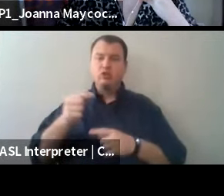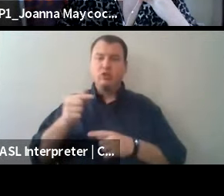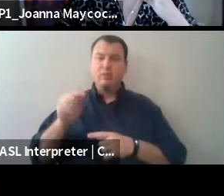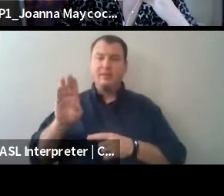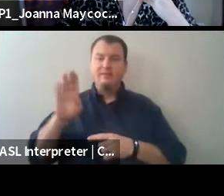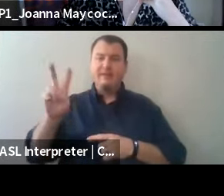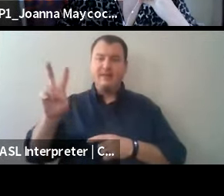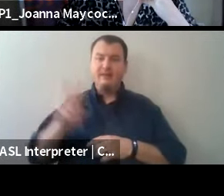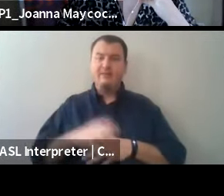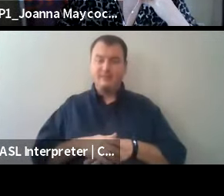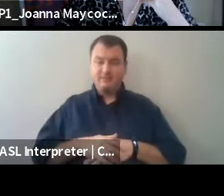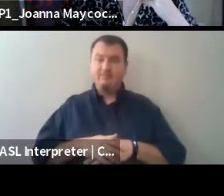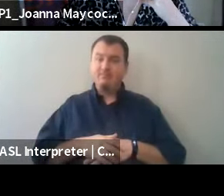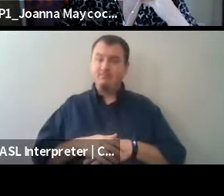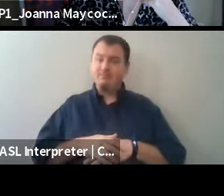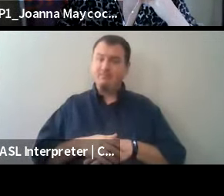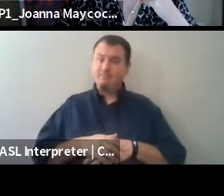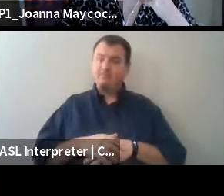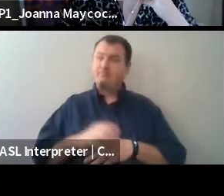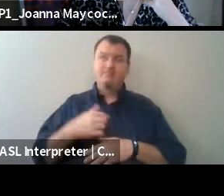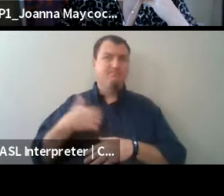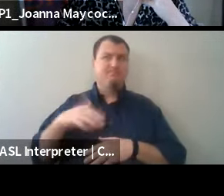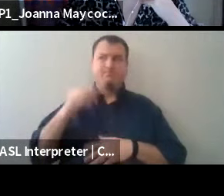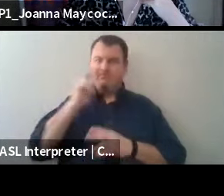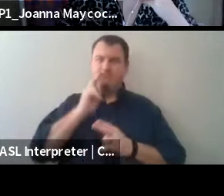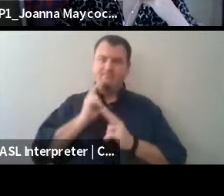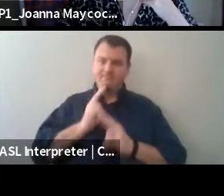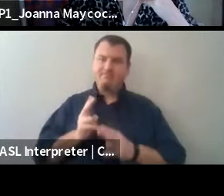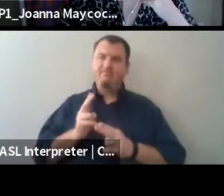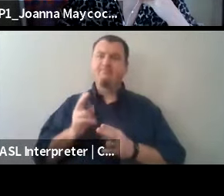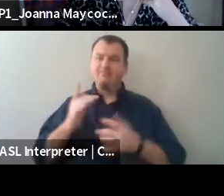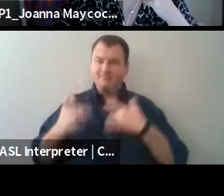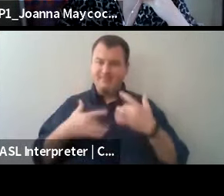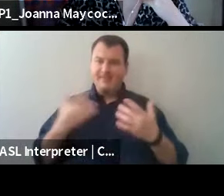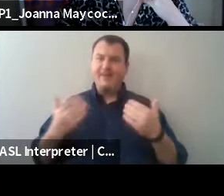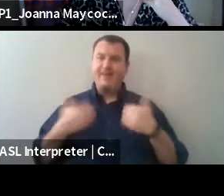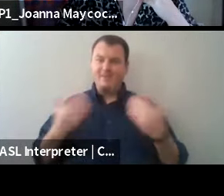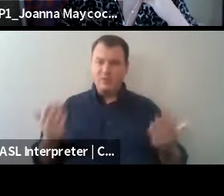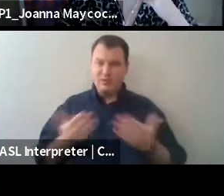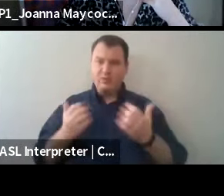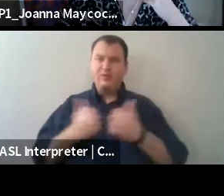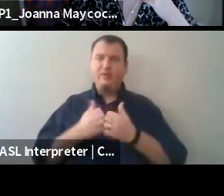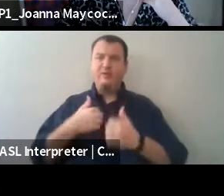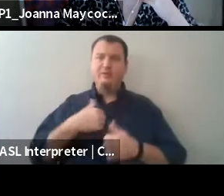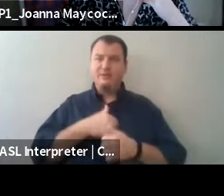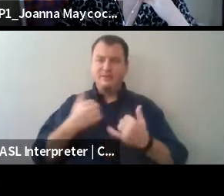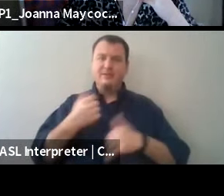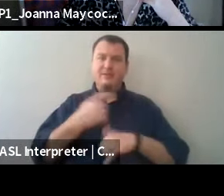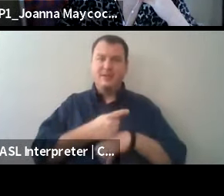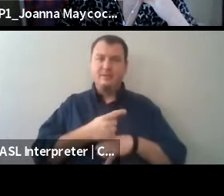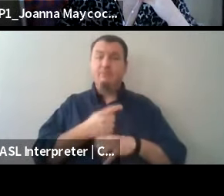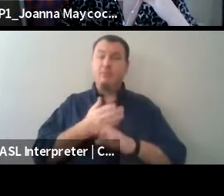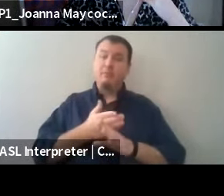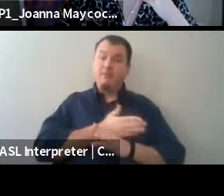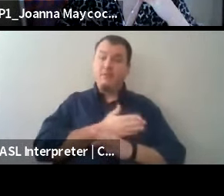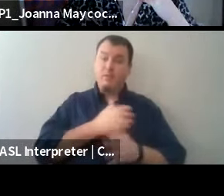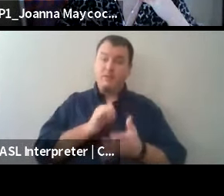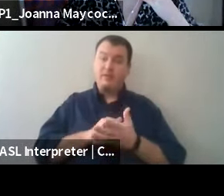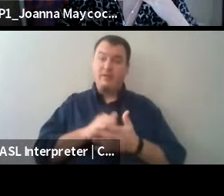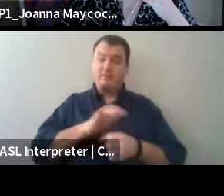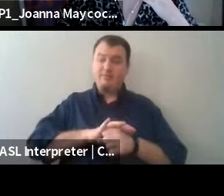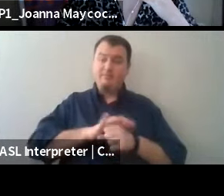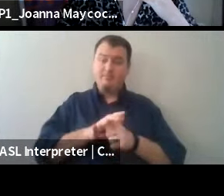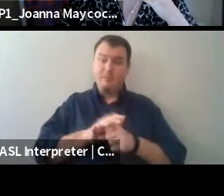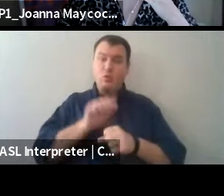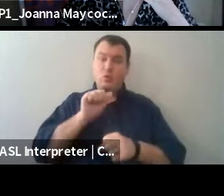violence. Baroness, we're super honored and excited to have you with us today. And certainly prior to the pandemic, work